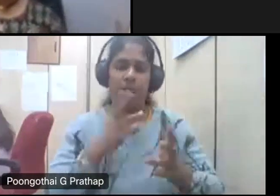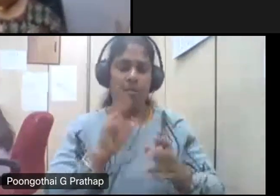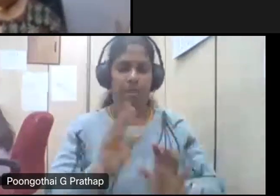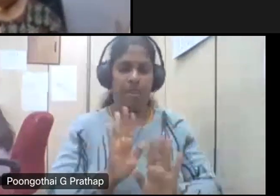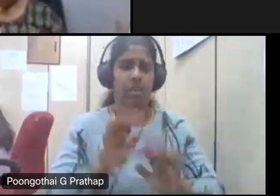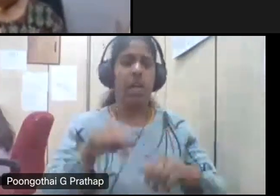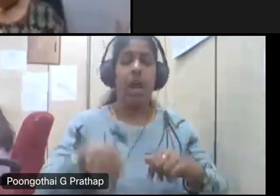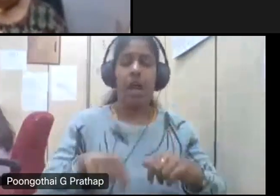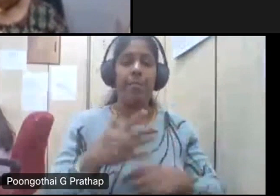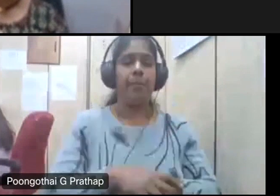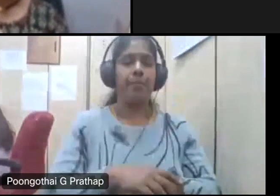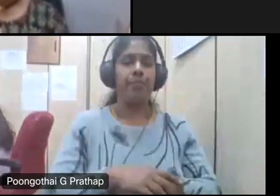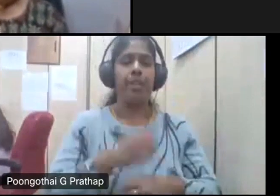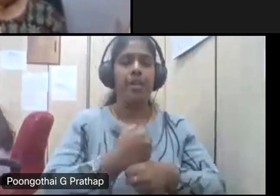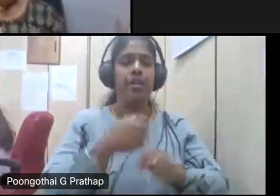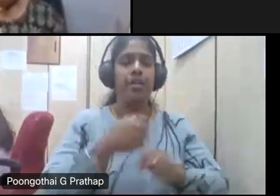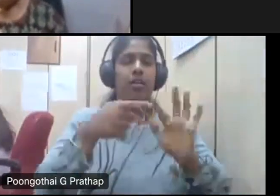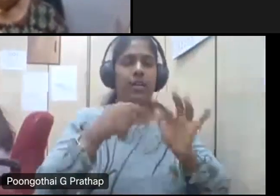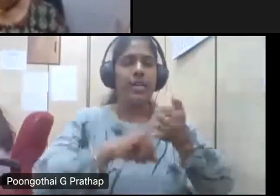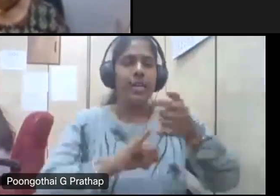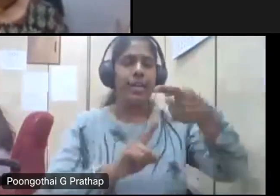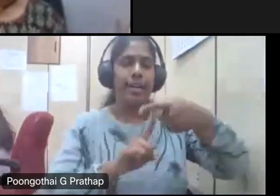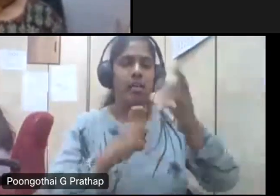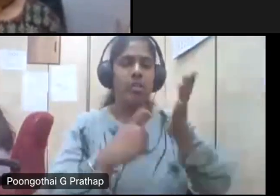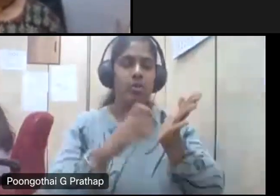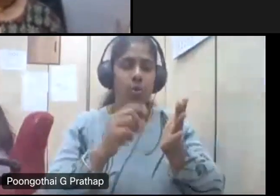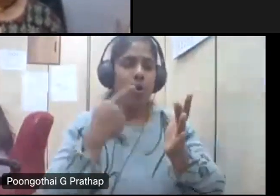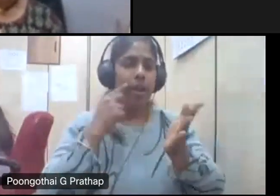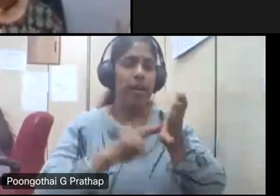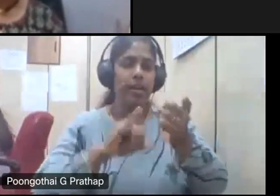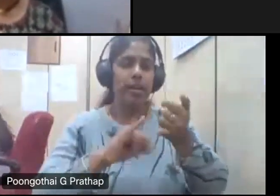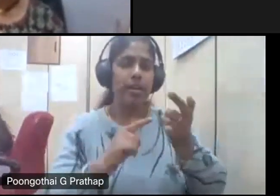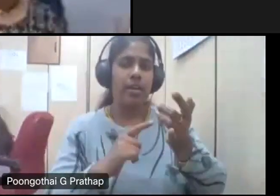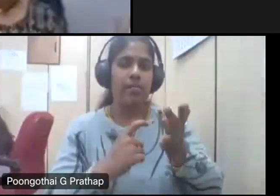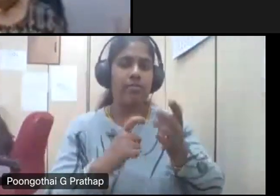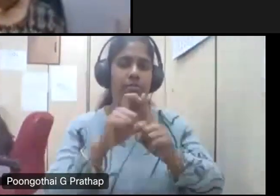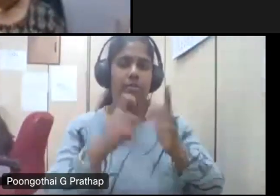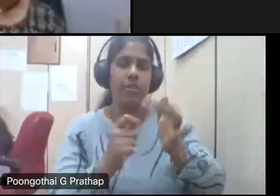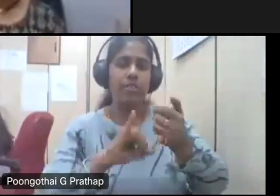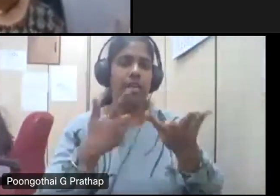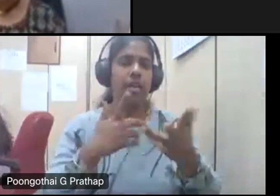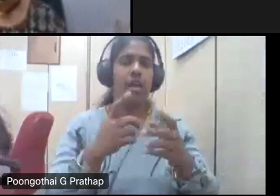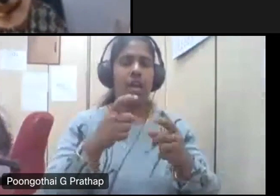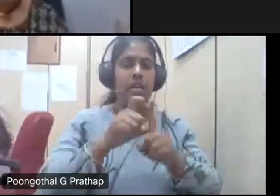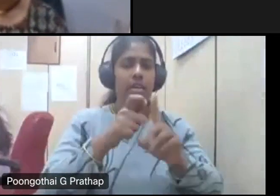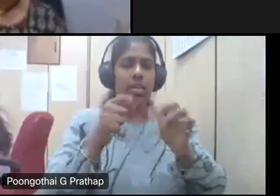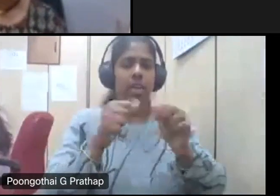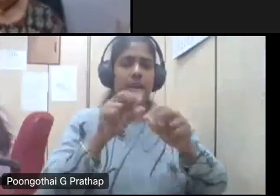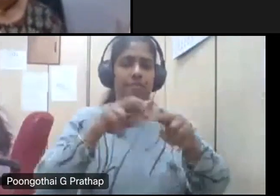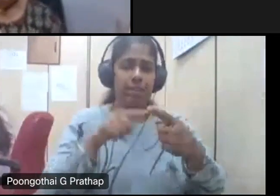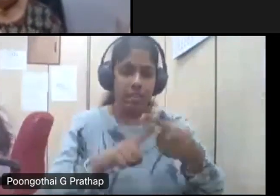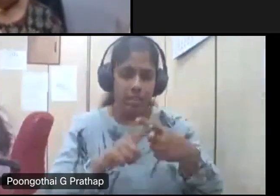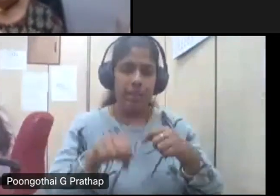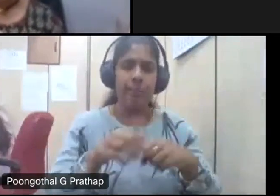to gastrointestinal defects. Congenital defects related to patency of intestine, which may